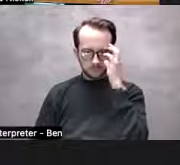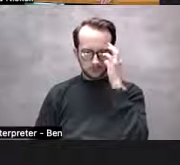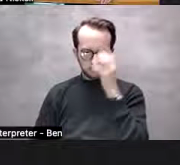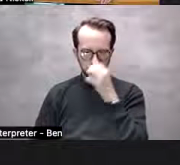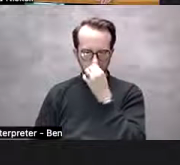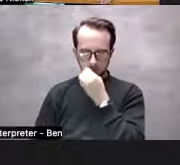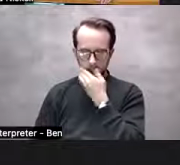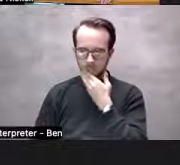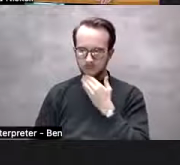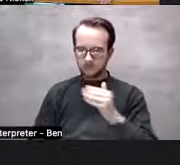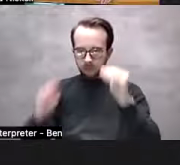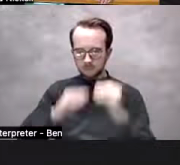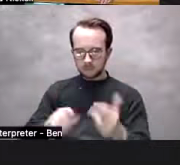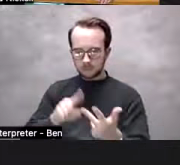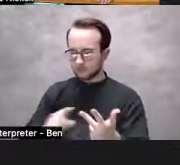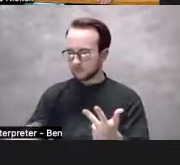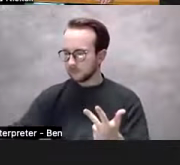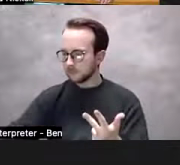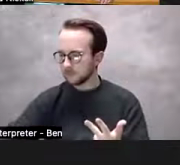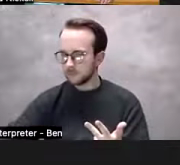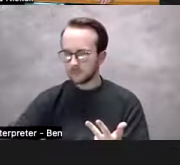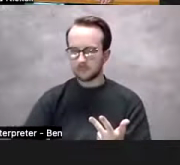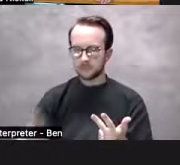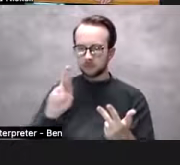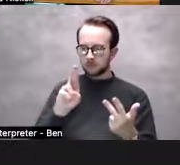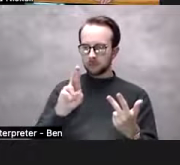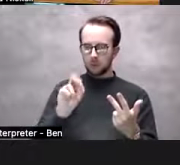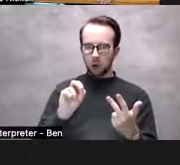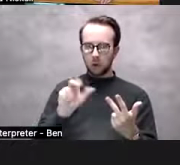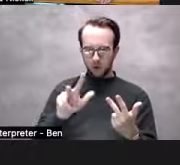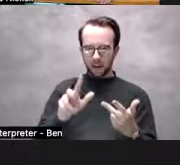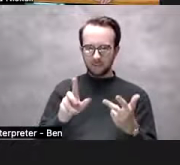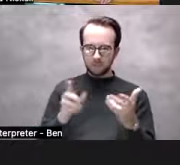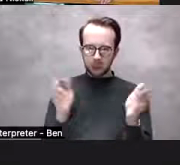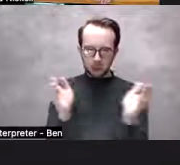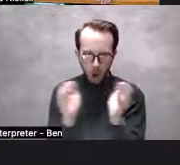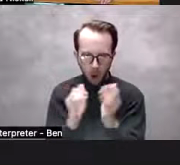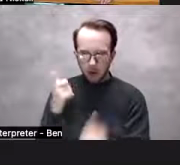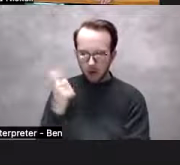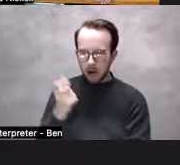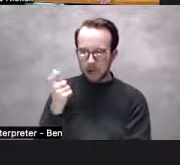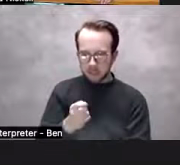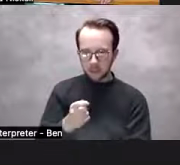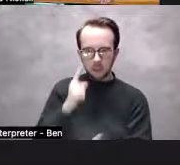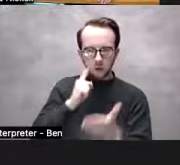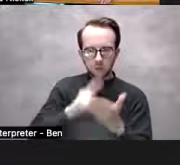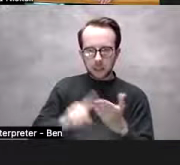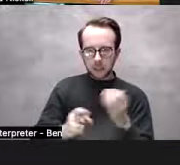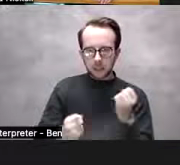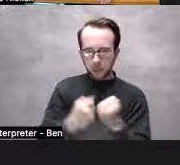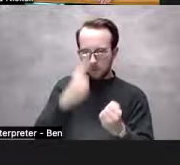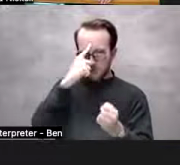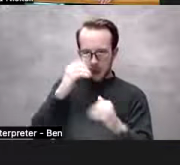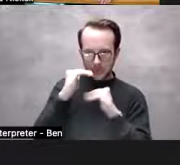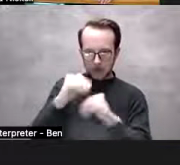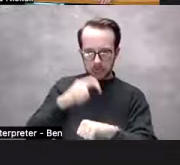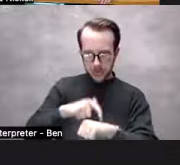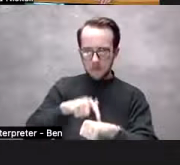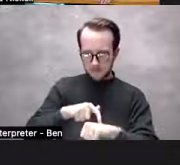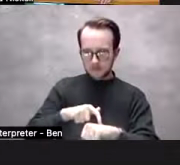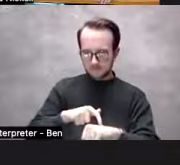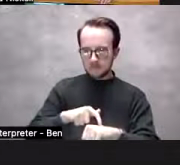And then finally, the R03 grants. Again, these are small grants. They provide research support for a limited time and